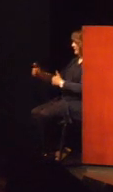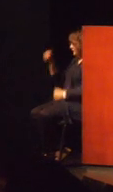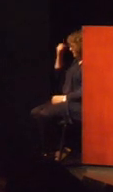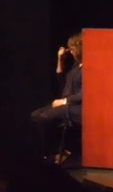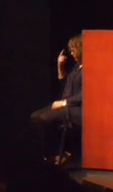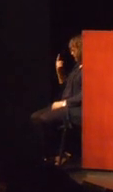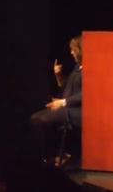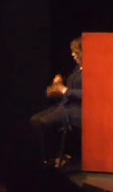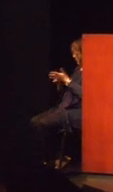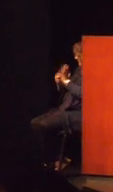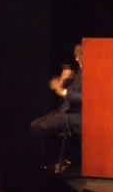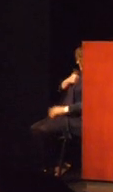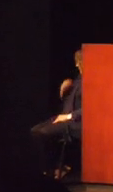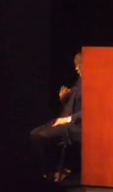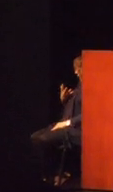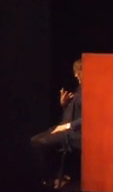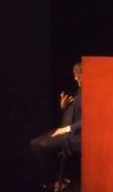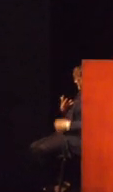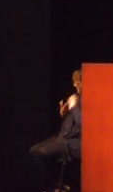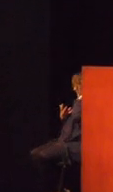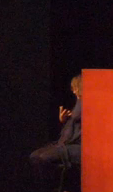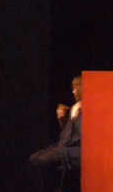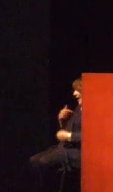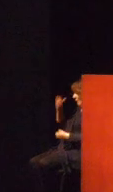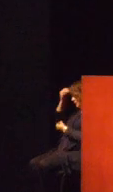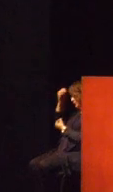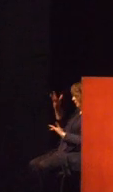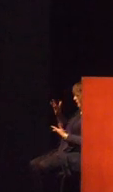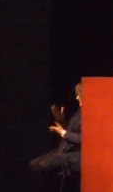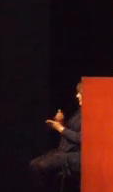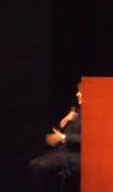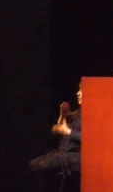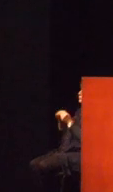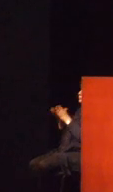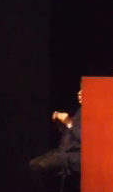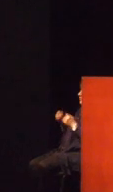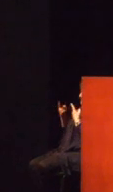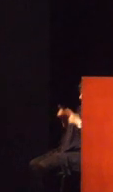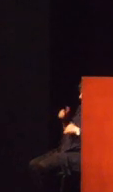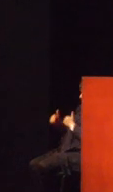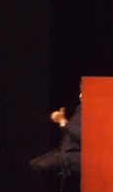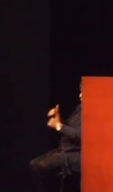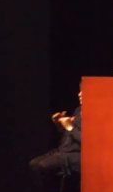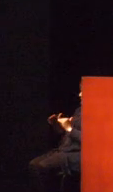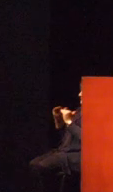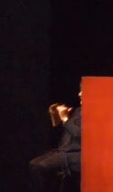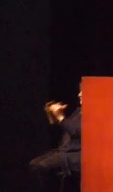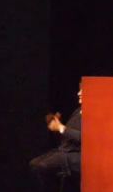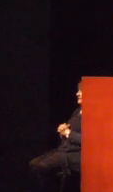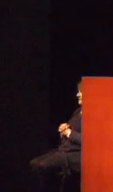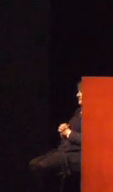it means to be white. And I'm gonna just share some of my own story as I go through these stages.